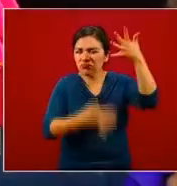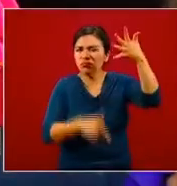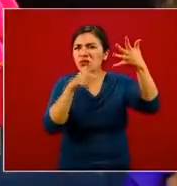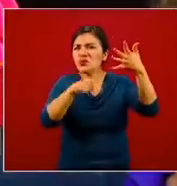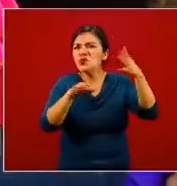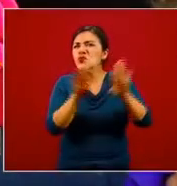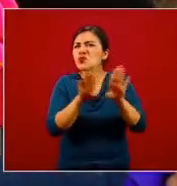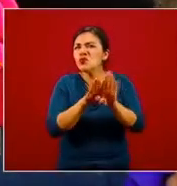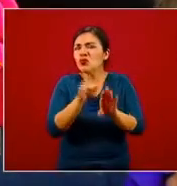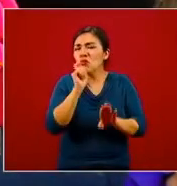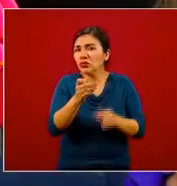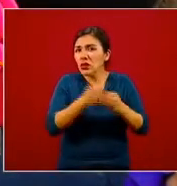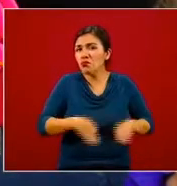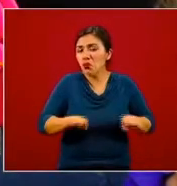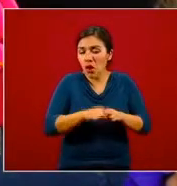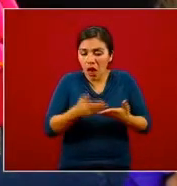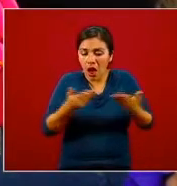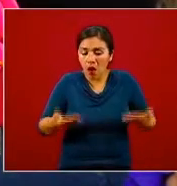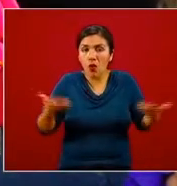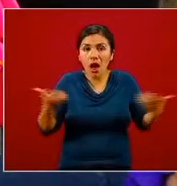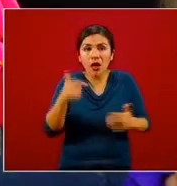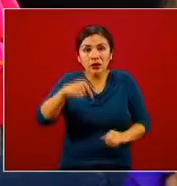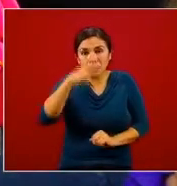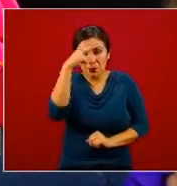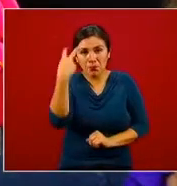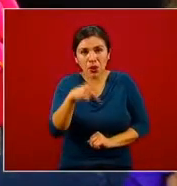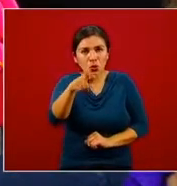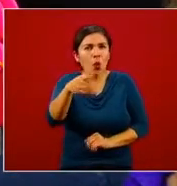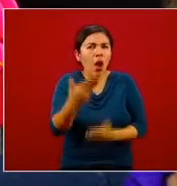Yesterday you mentioned that half of them are false.